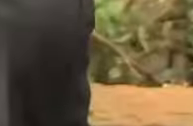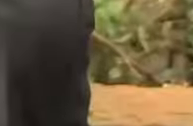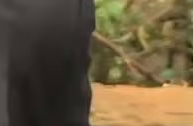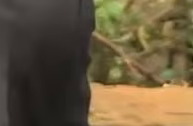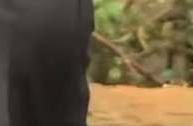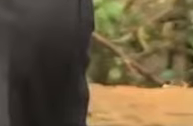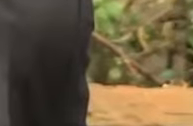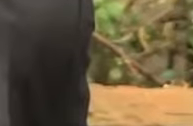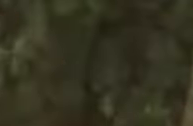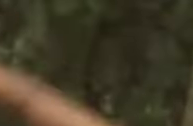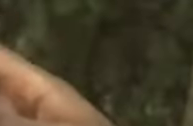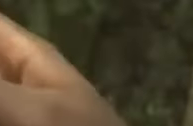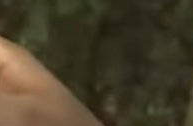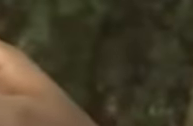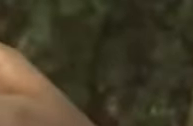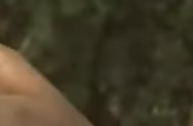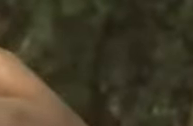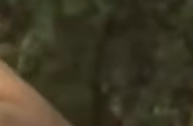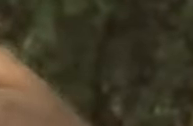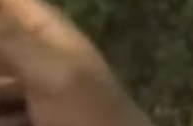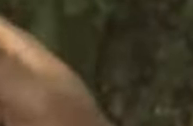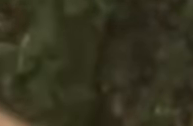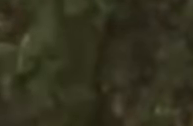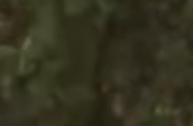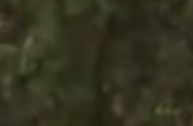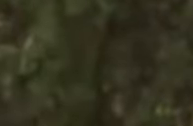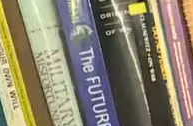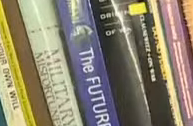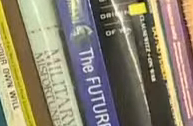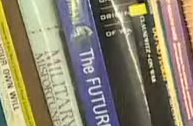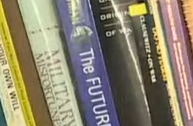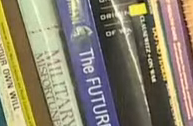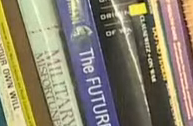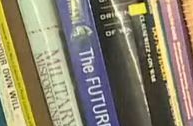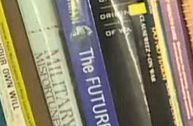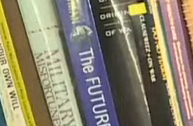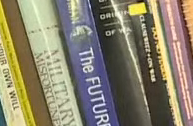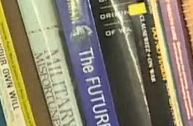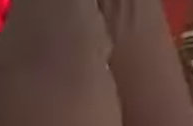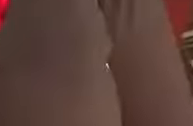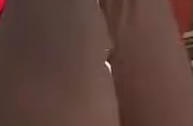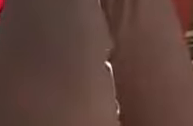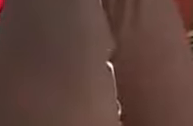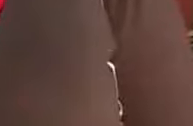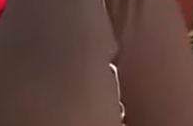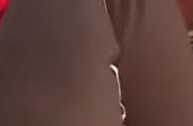is all your mess. Sasa tumepoteza huyo mtoto na huyo msichana. What are you doing here, Millicent?